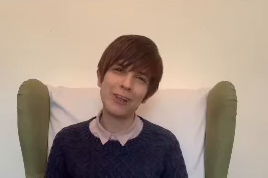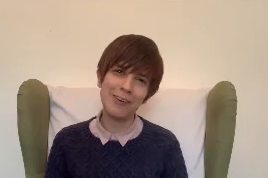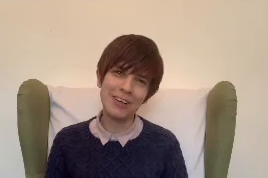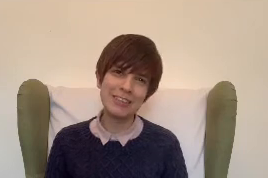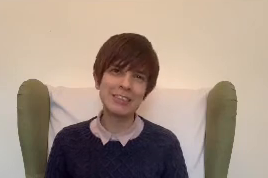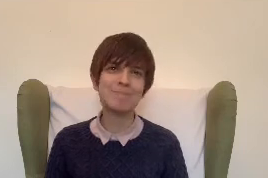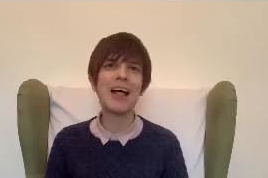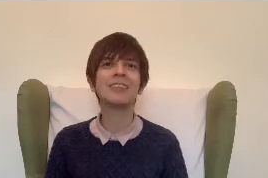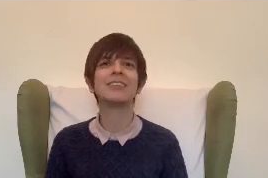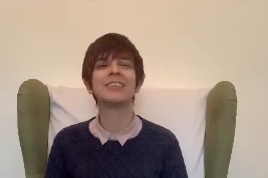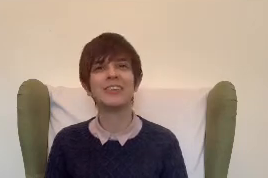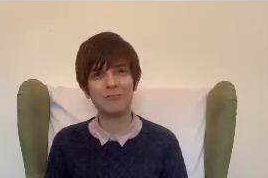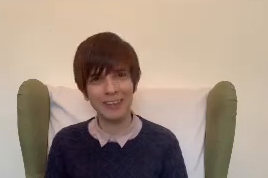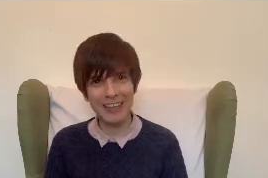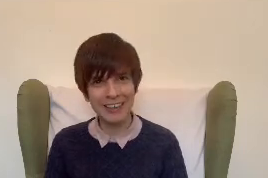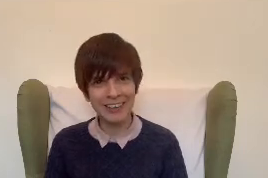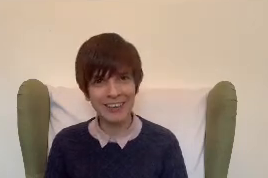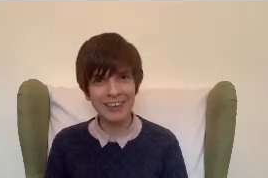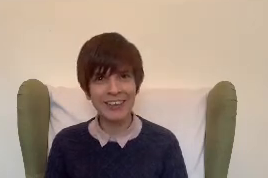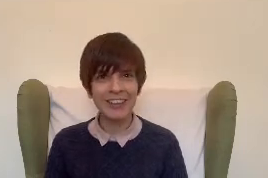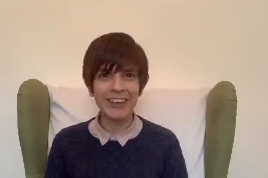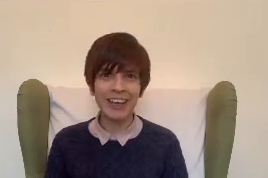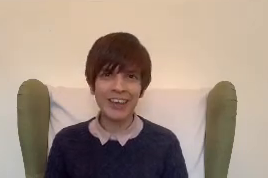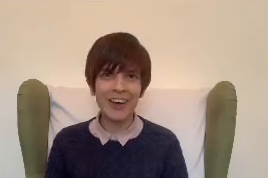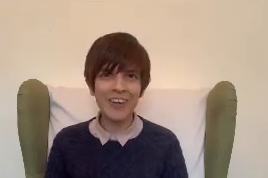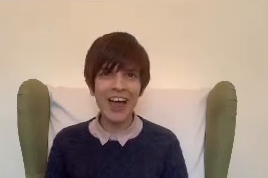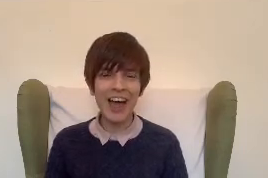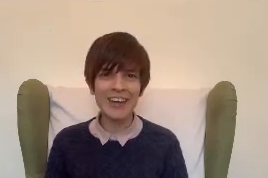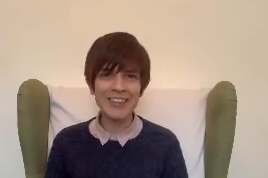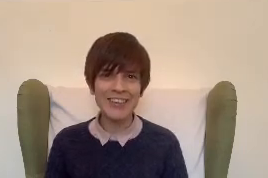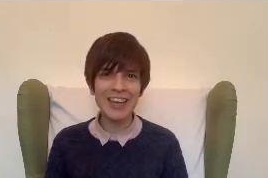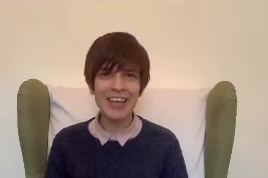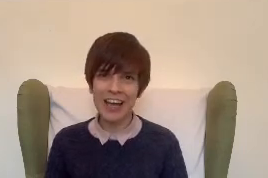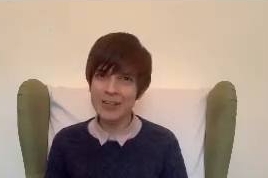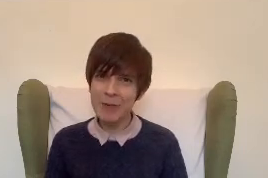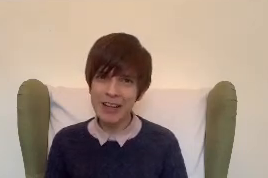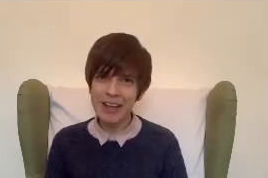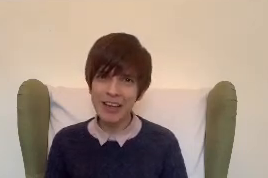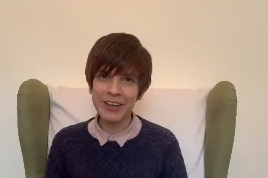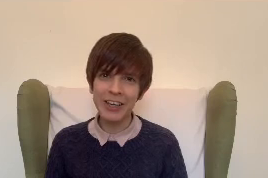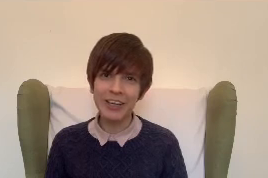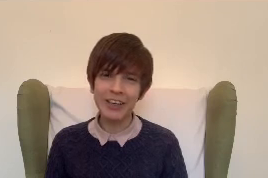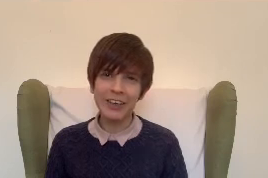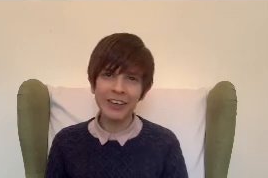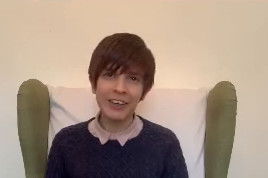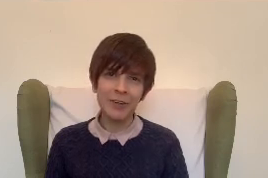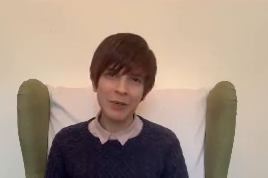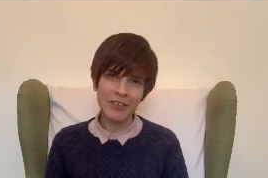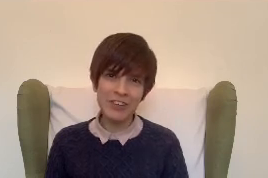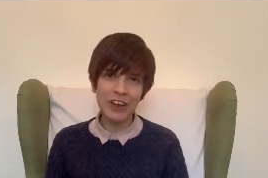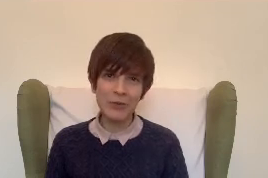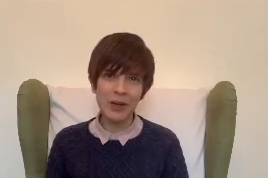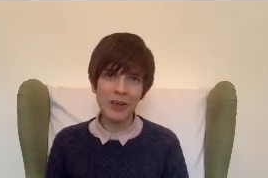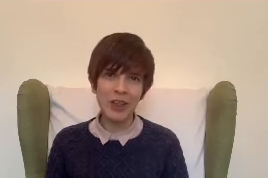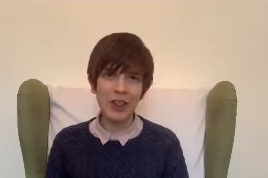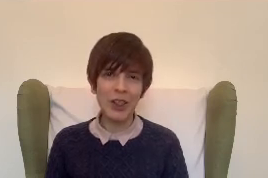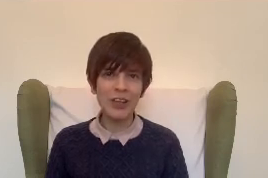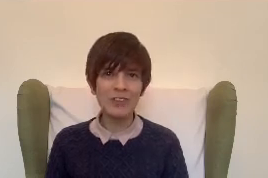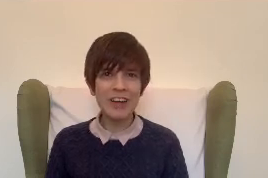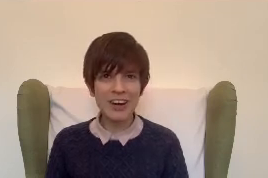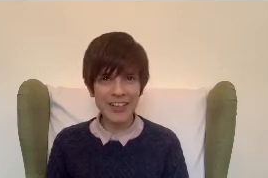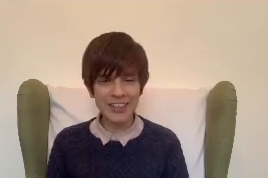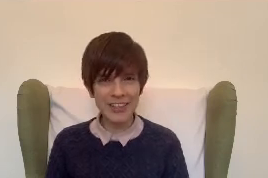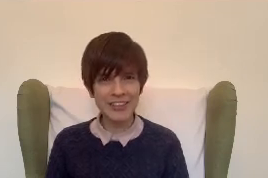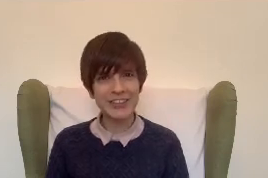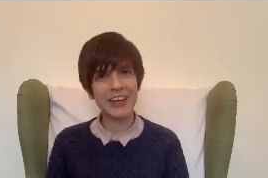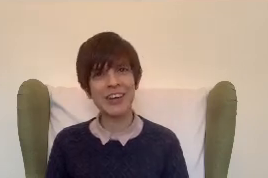the flowers smelt lovely. And they all had a nice picnic. PC Jasper, Little